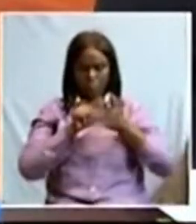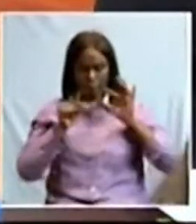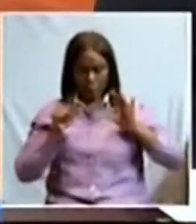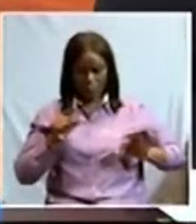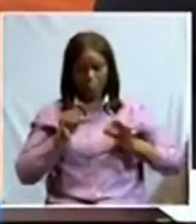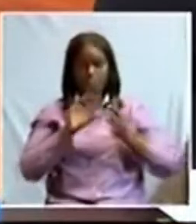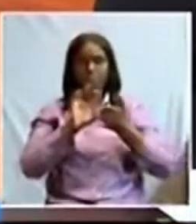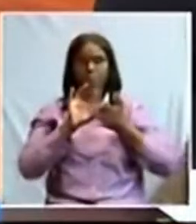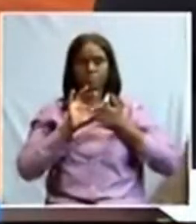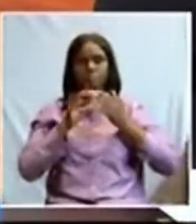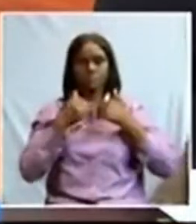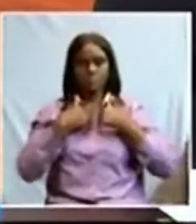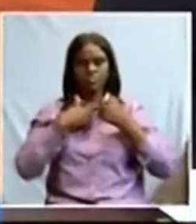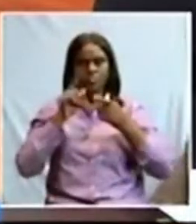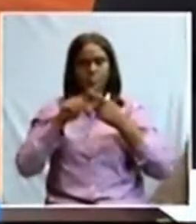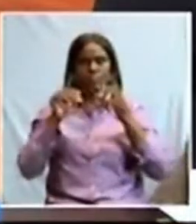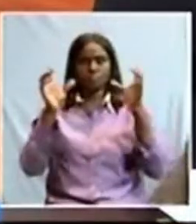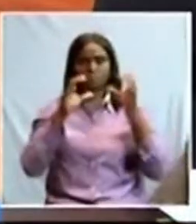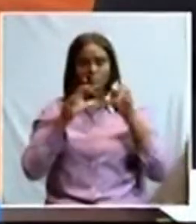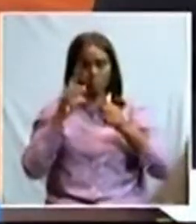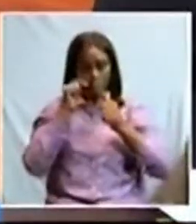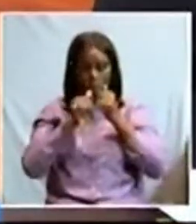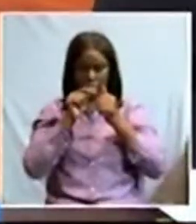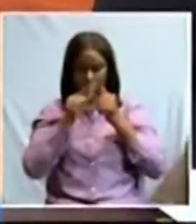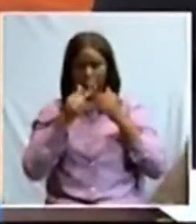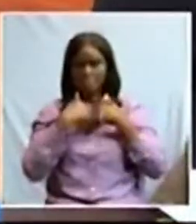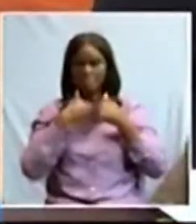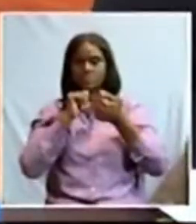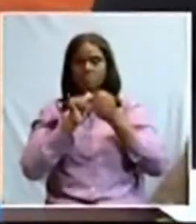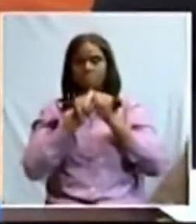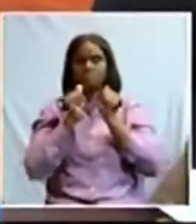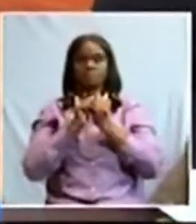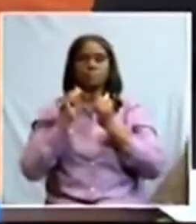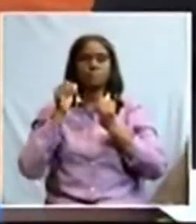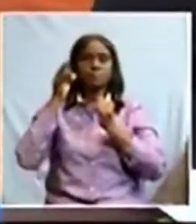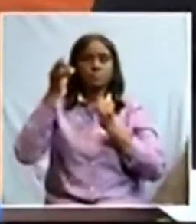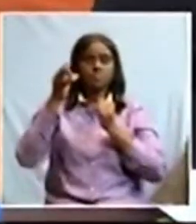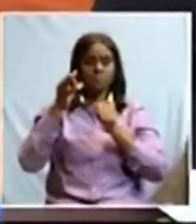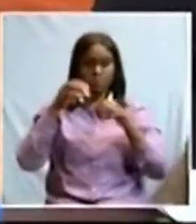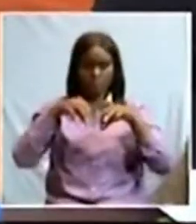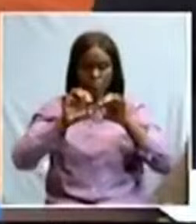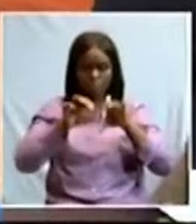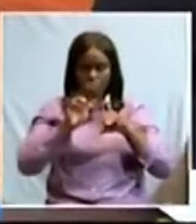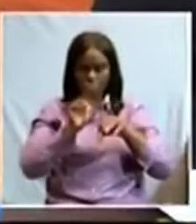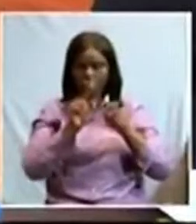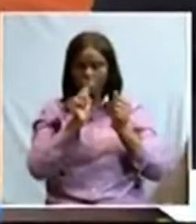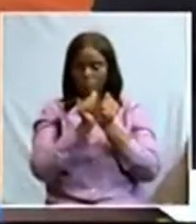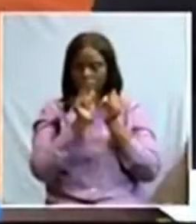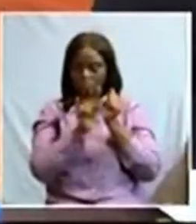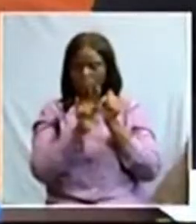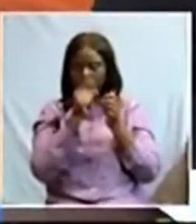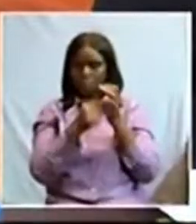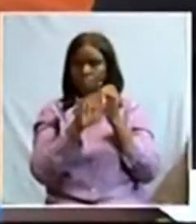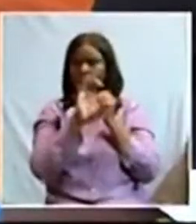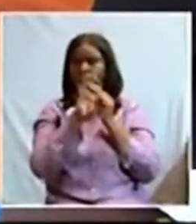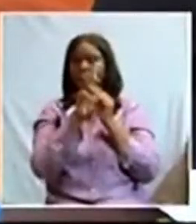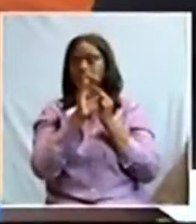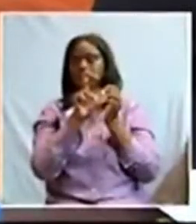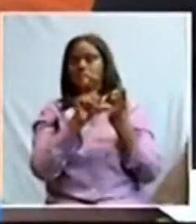owe to the council, because it's affecting the future sustainability of the CDF